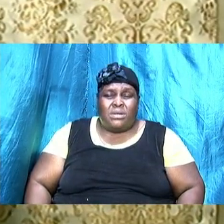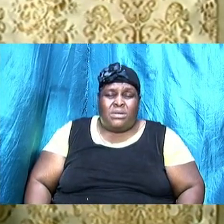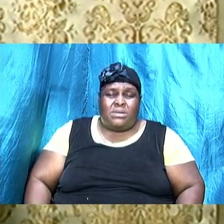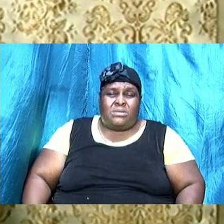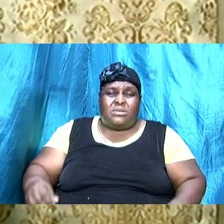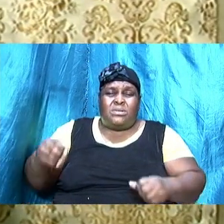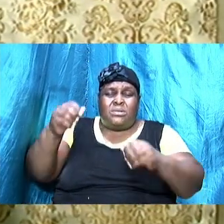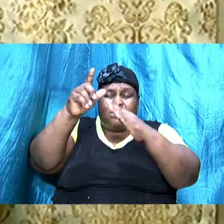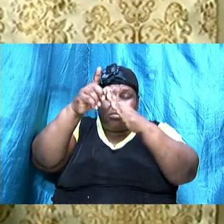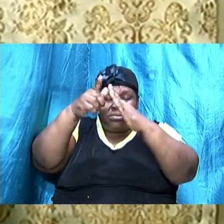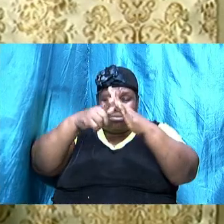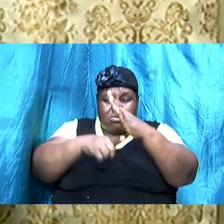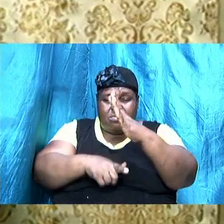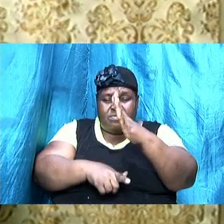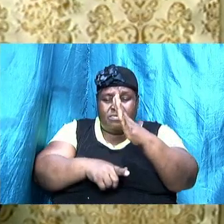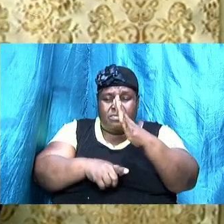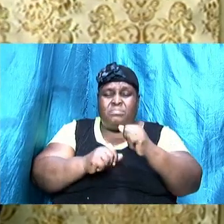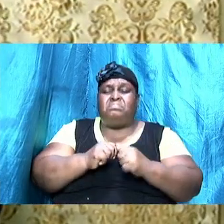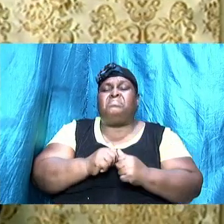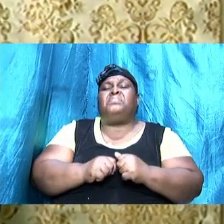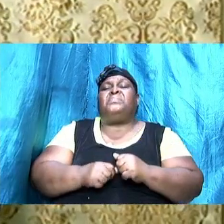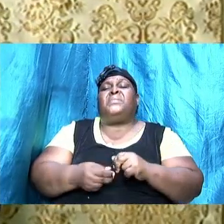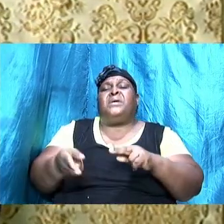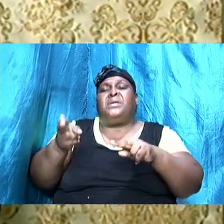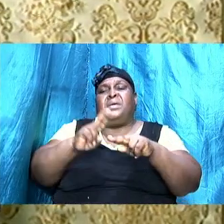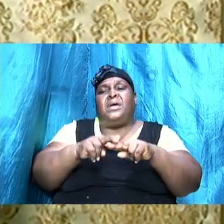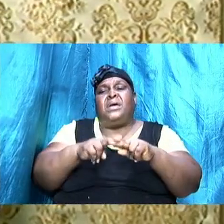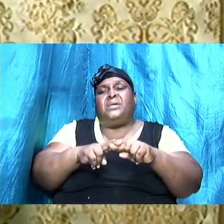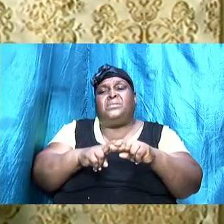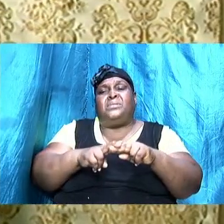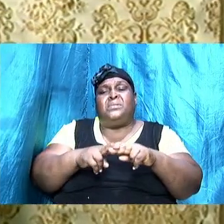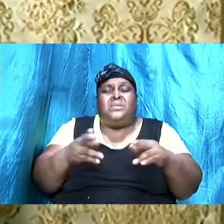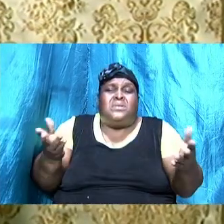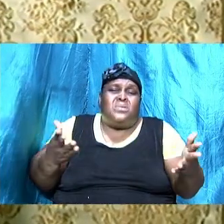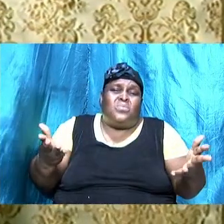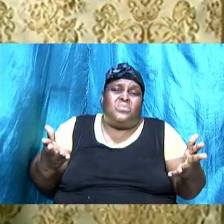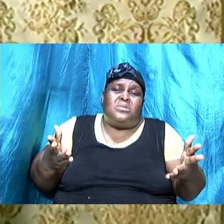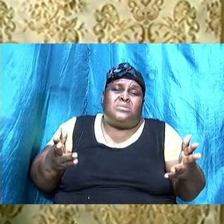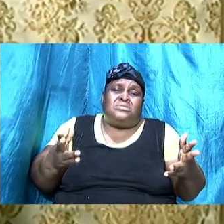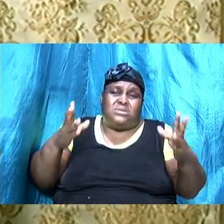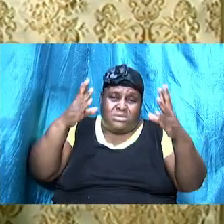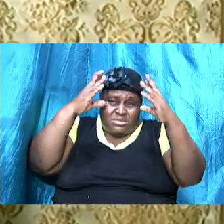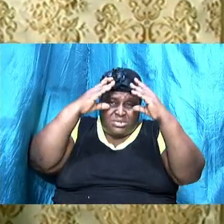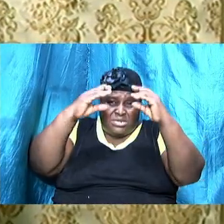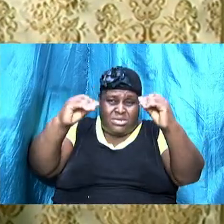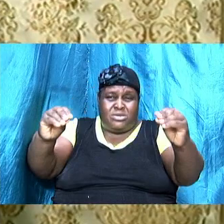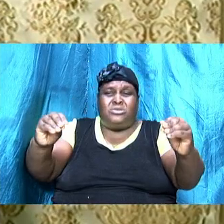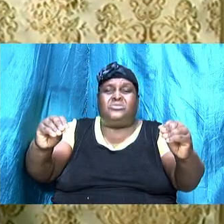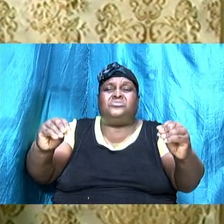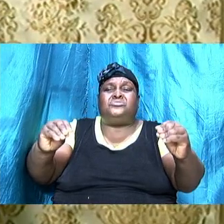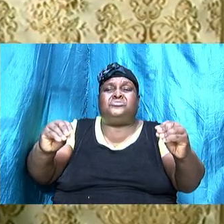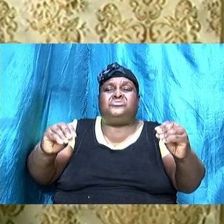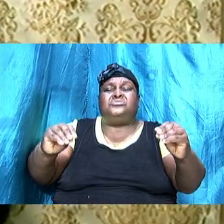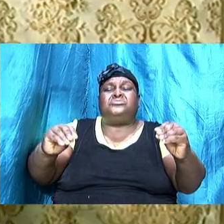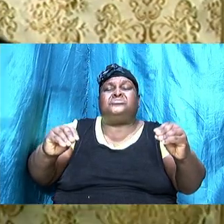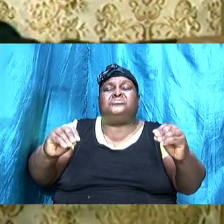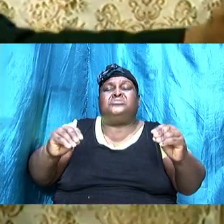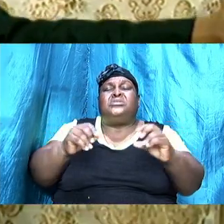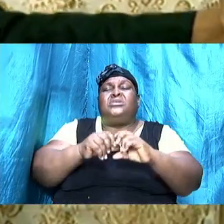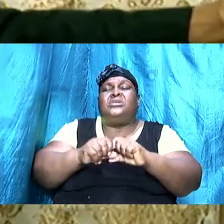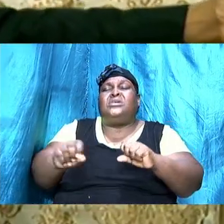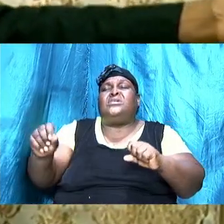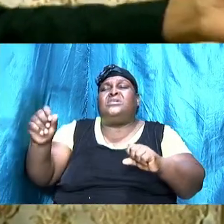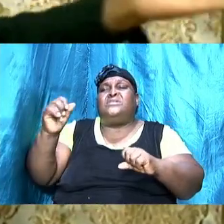and add a little what we have been discussing over the last couple of weeks. And I'm